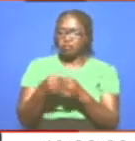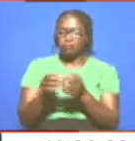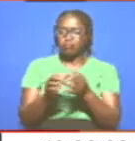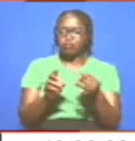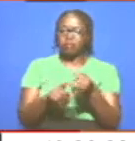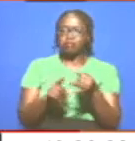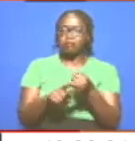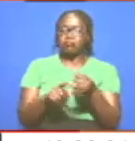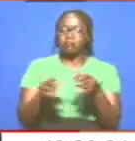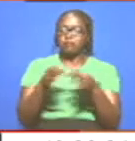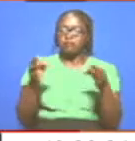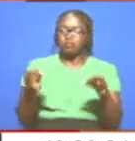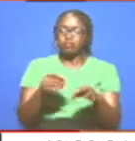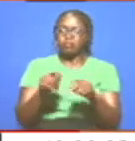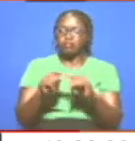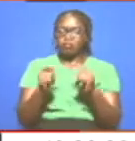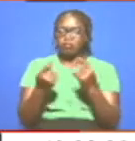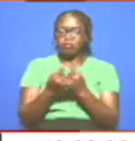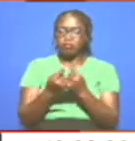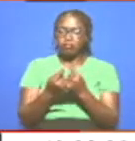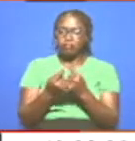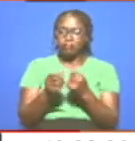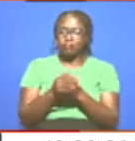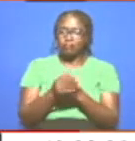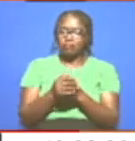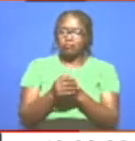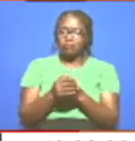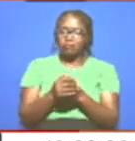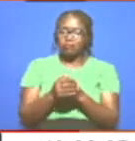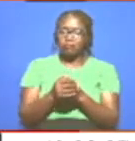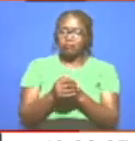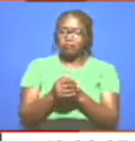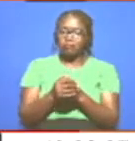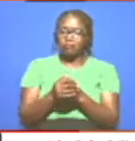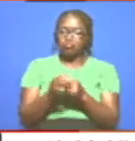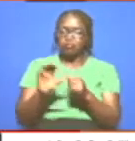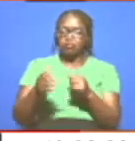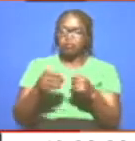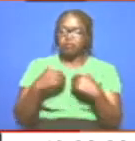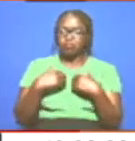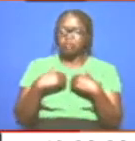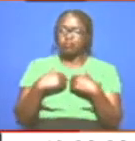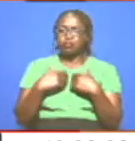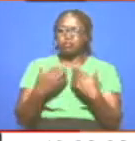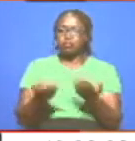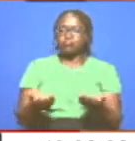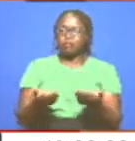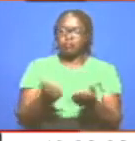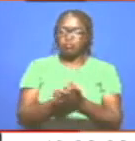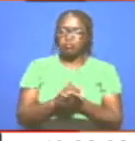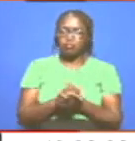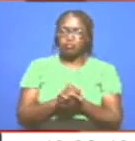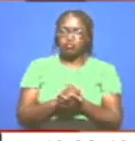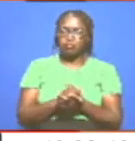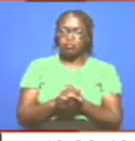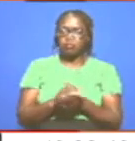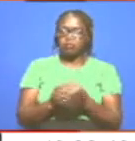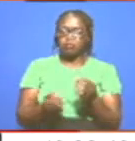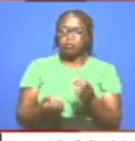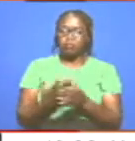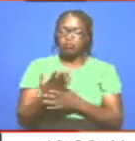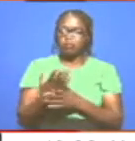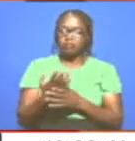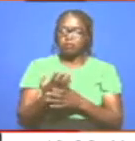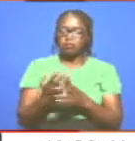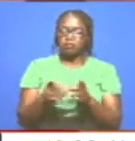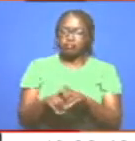about long-term, meanwhile, we have the counties now. When you talk about the grassroots, so that should